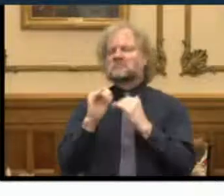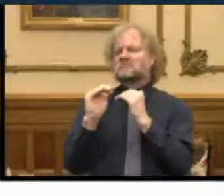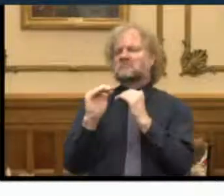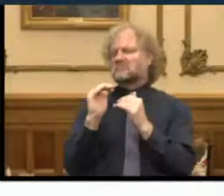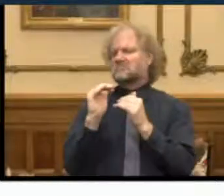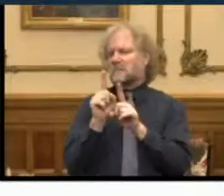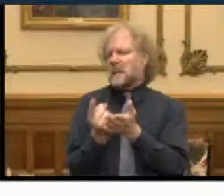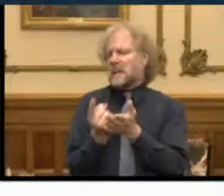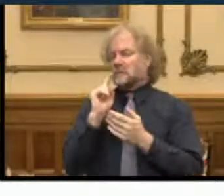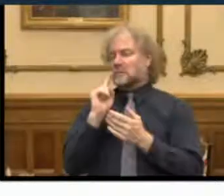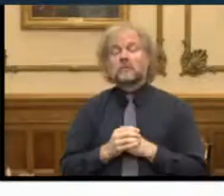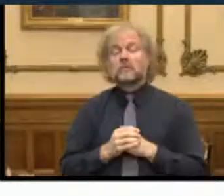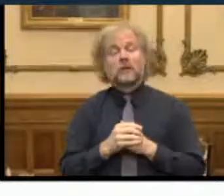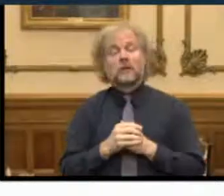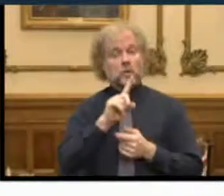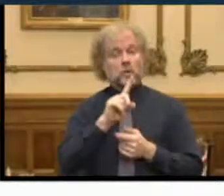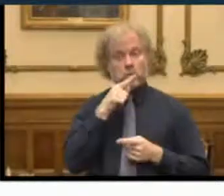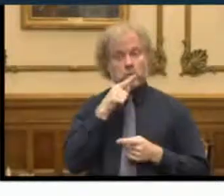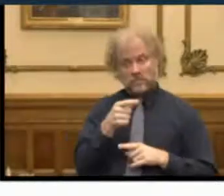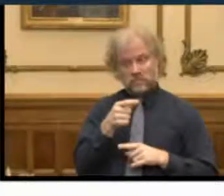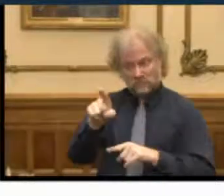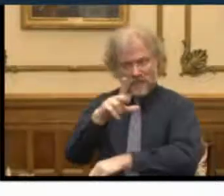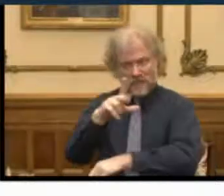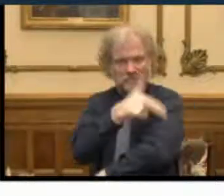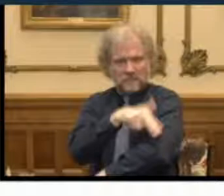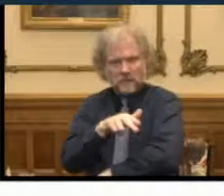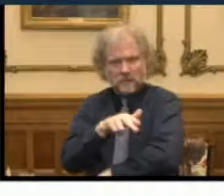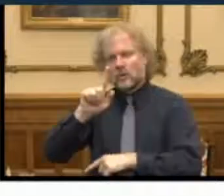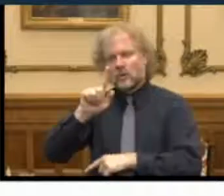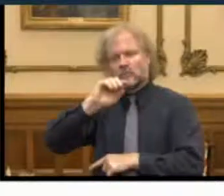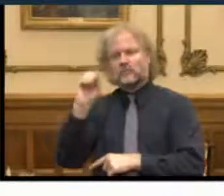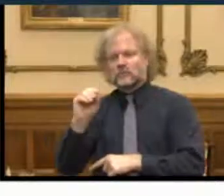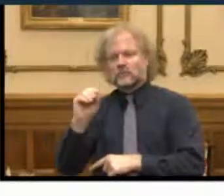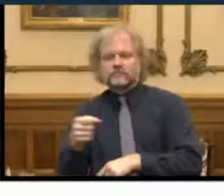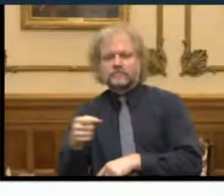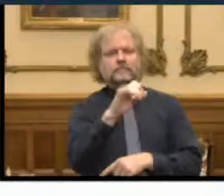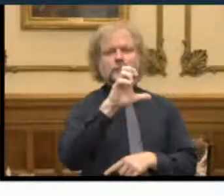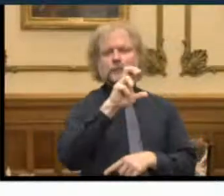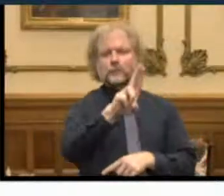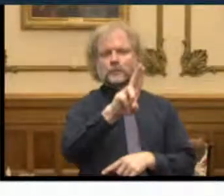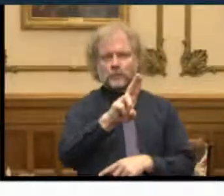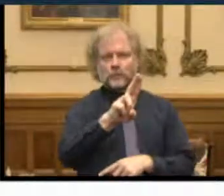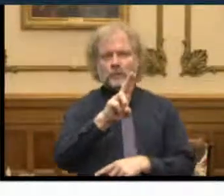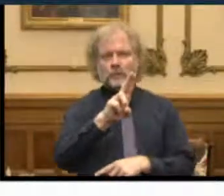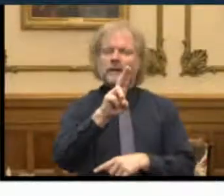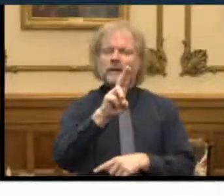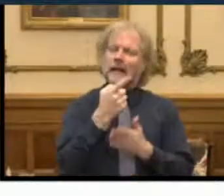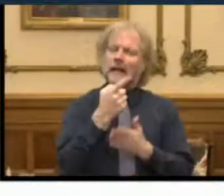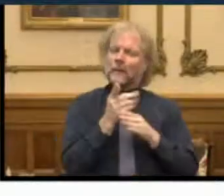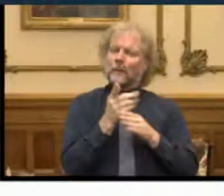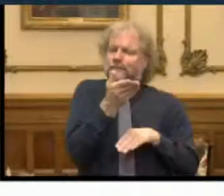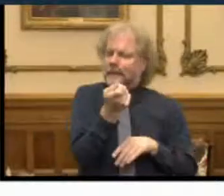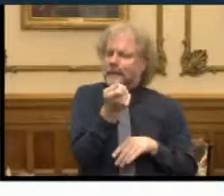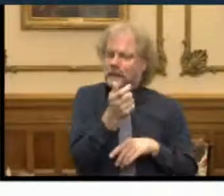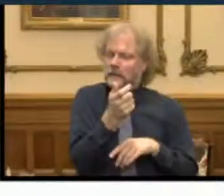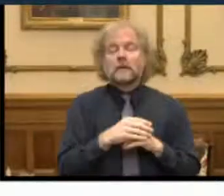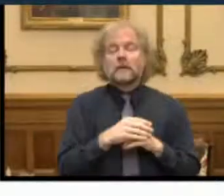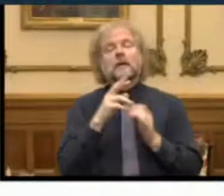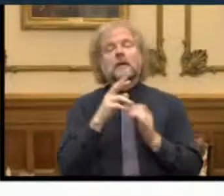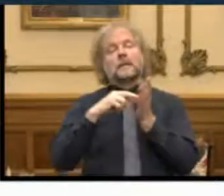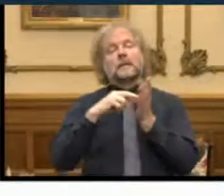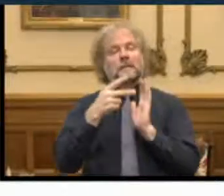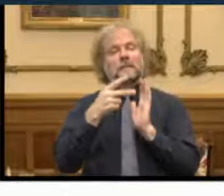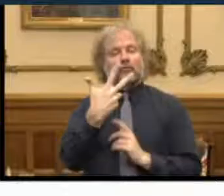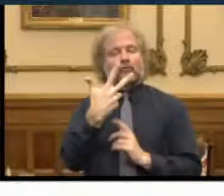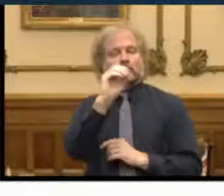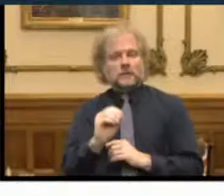week. Of those who were hospitalized, 21% were admitted to the ICU, which is up slightly from last week. That represents